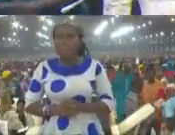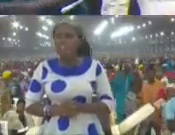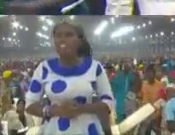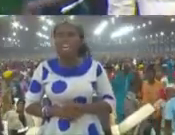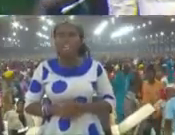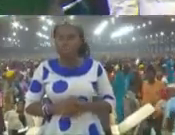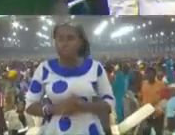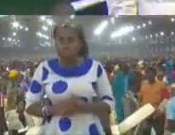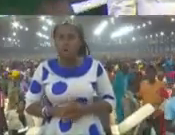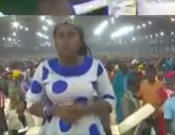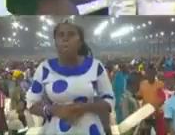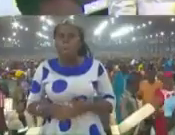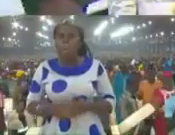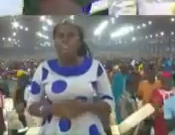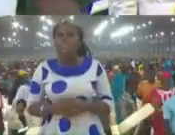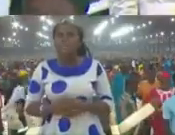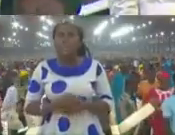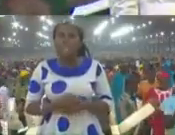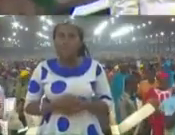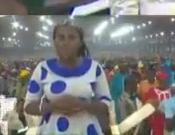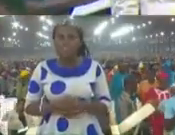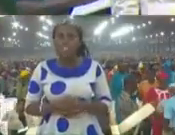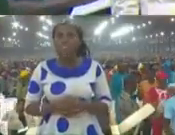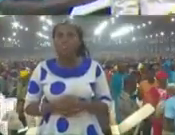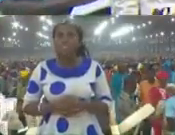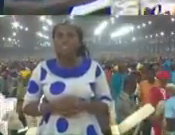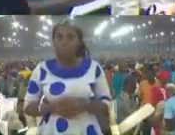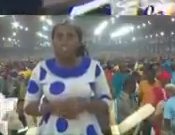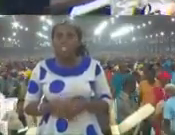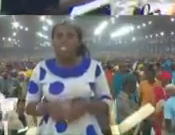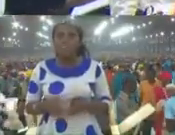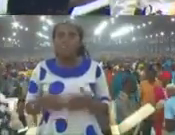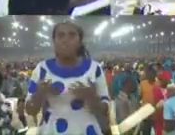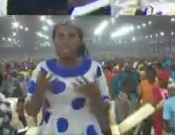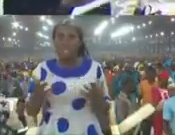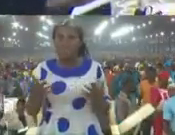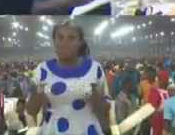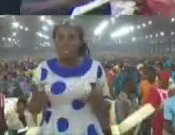Oh, yes, Lord. I might have lost some opportunities.